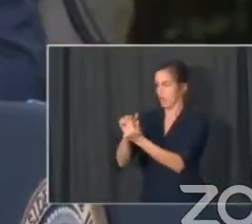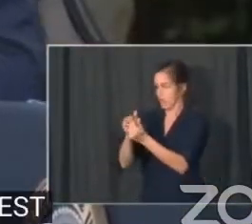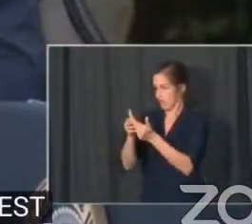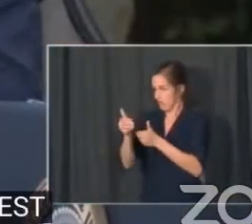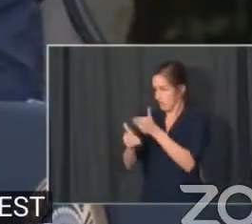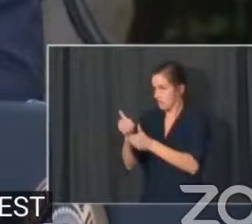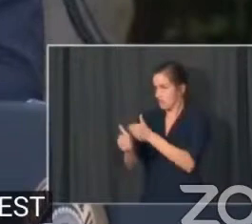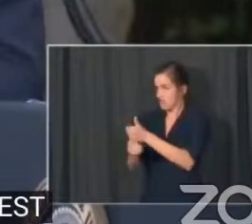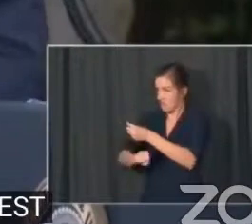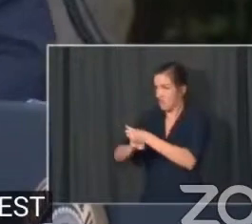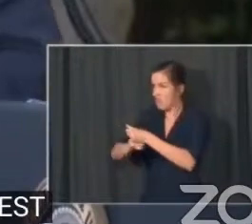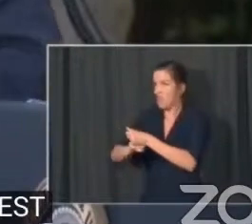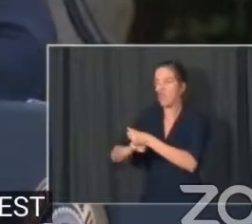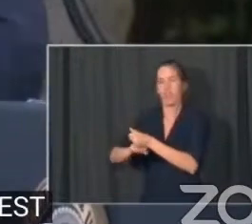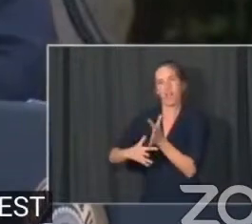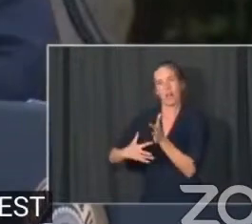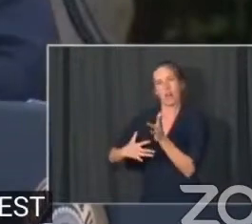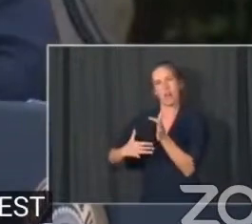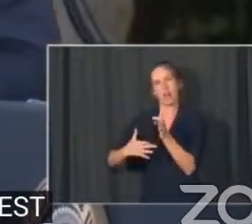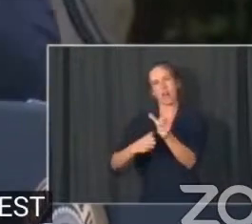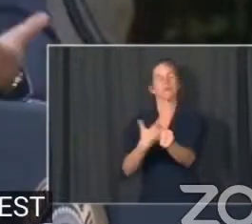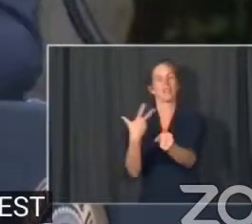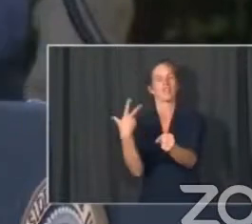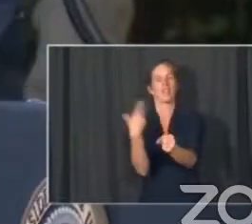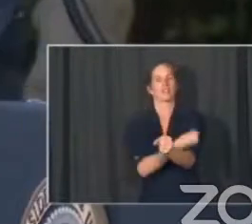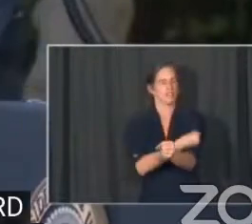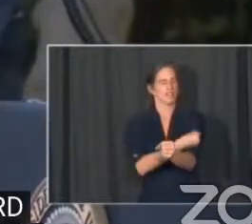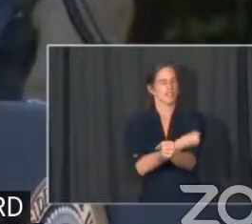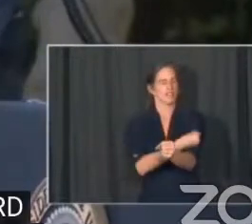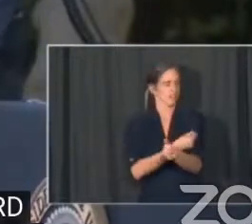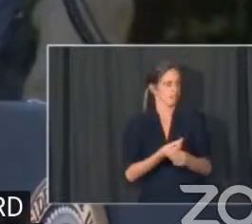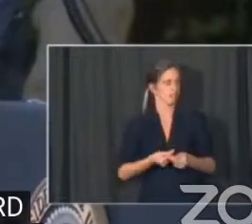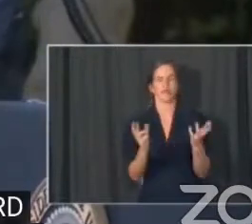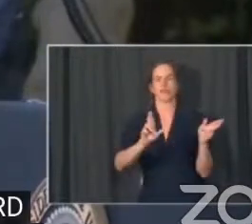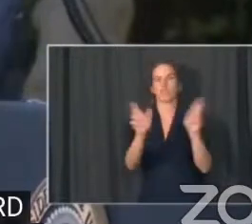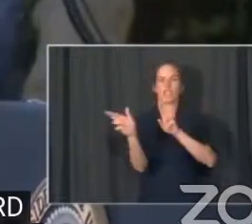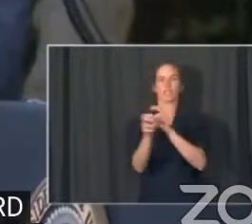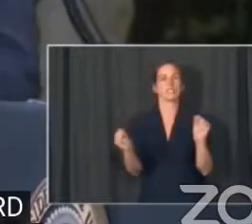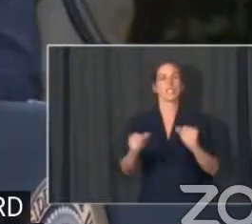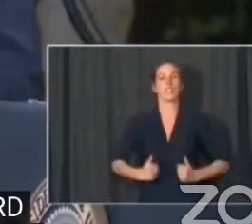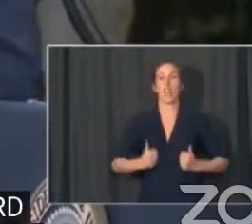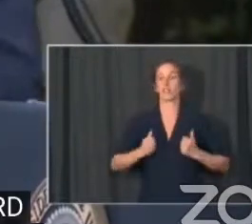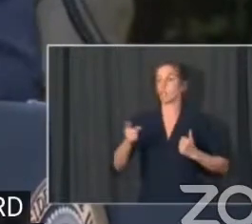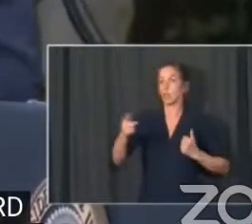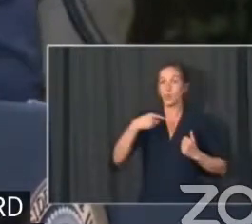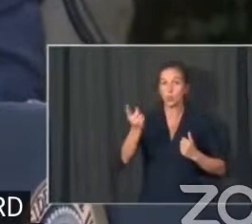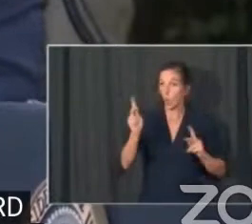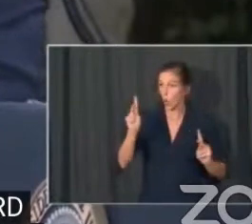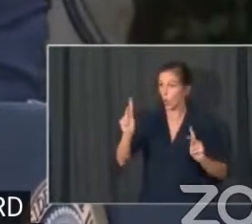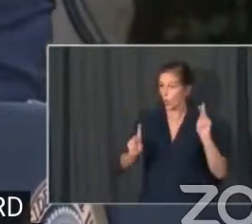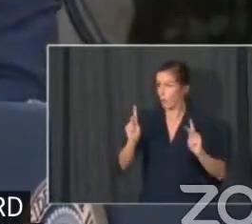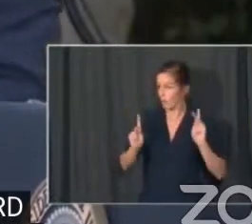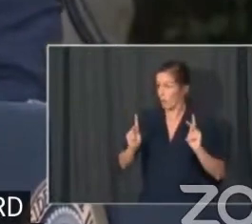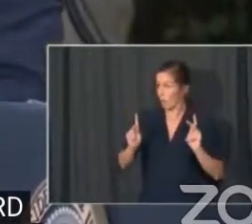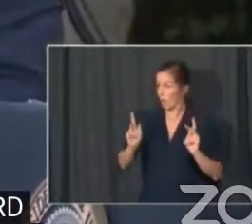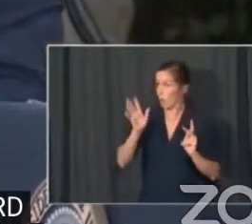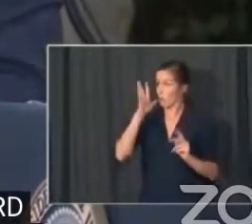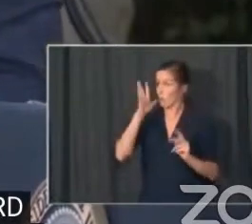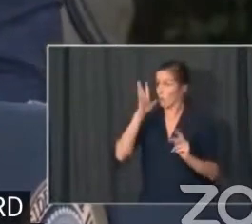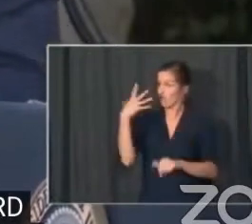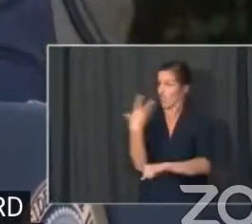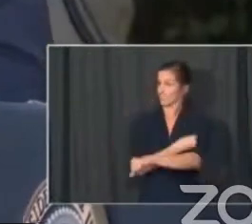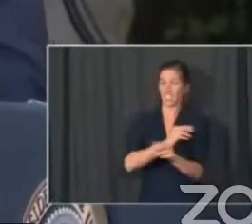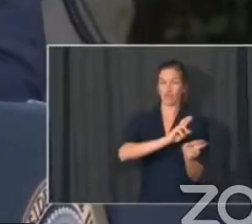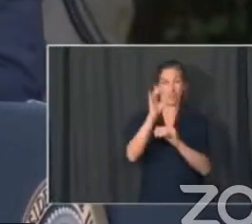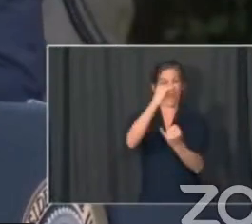cosas en vaccine that tiempo would save récord. American lives. You told the American people that we would have a vaccine Las before the end compañías of the están year, trabajando and rápidamente some en lograr